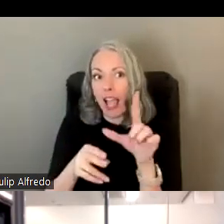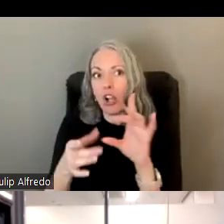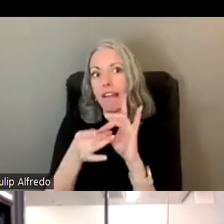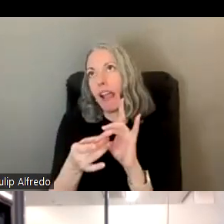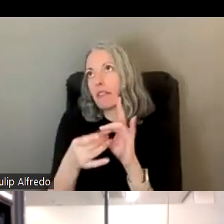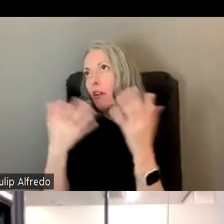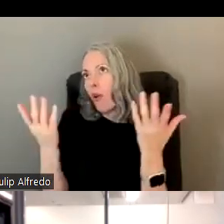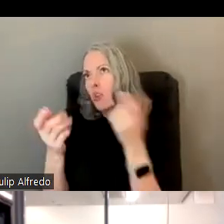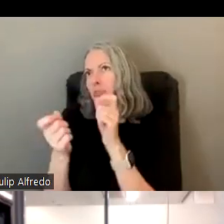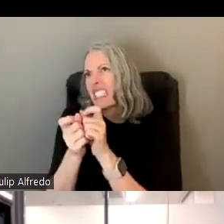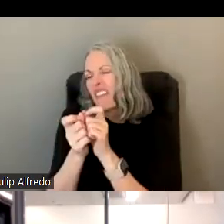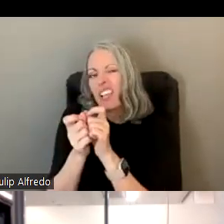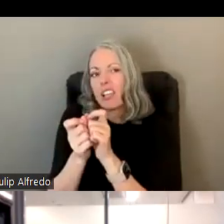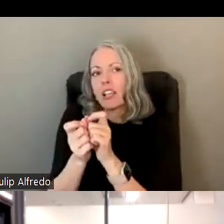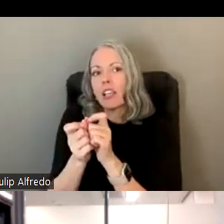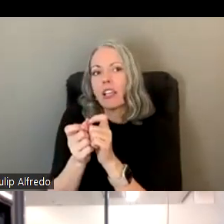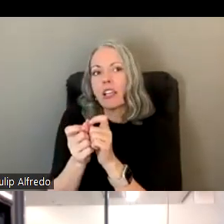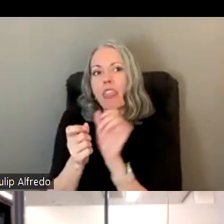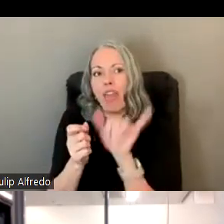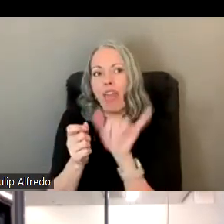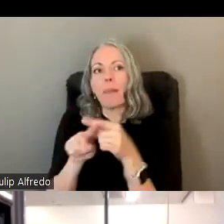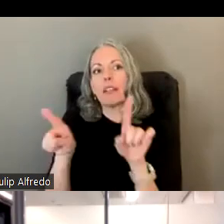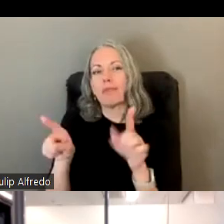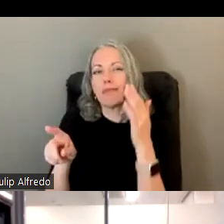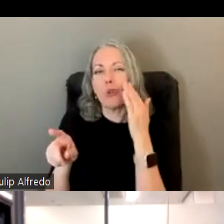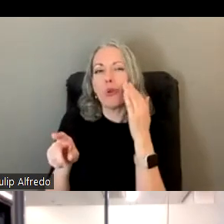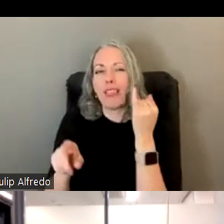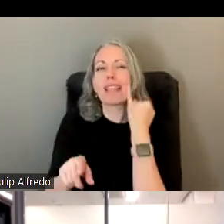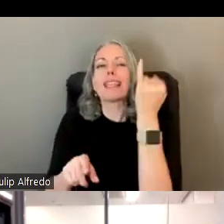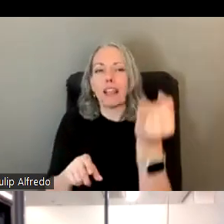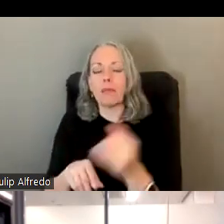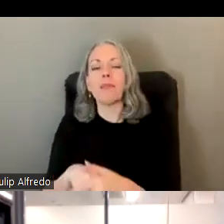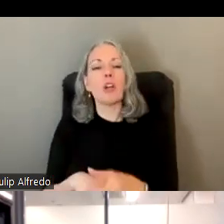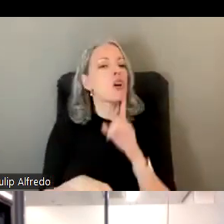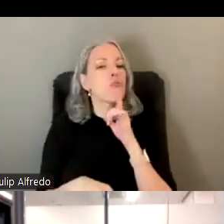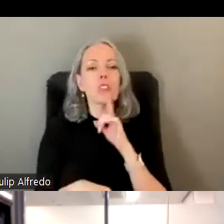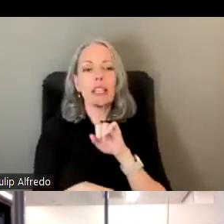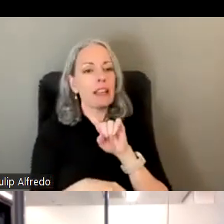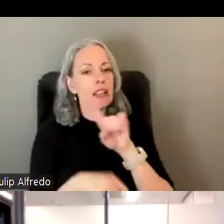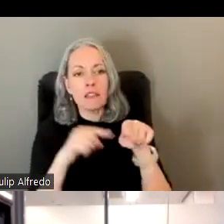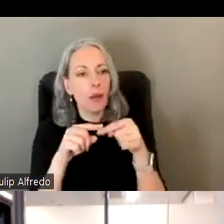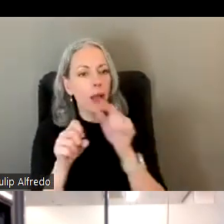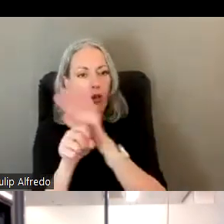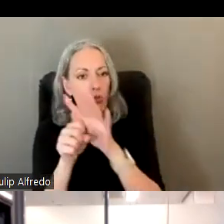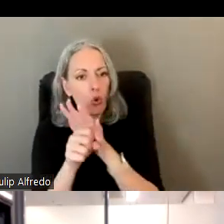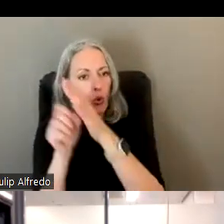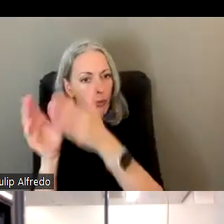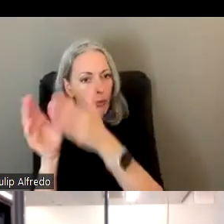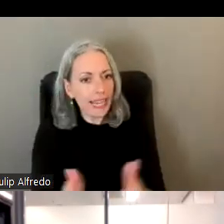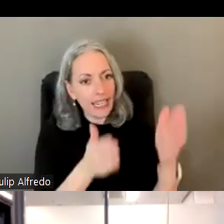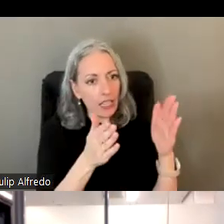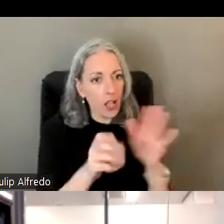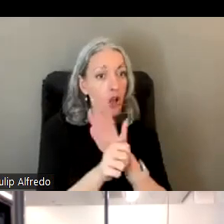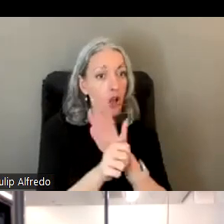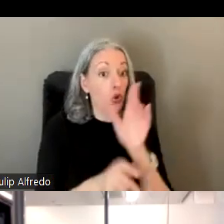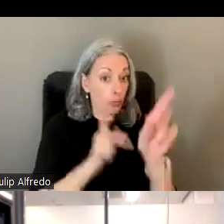this specific grant, but that's the idea behind it. But really not about local planning, although, I mean, local people